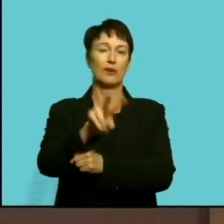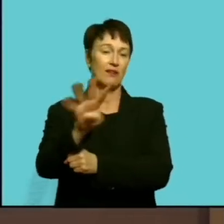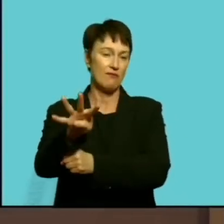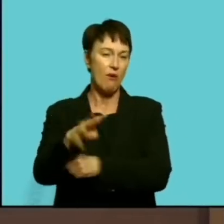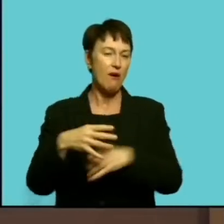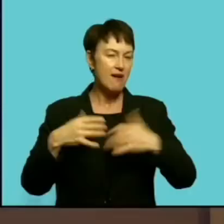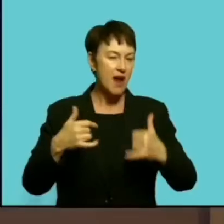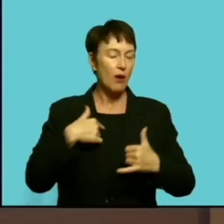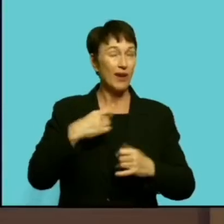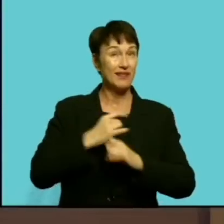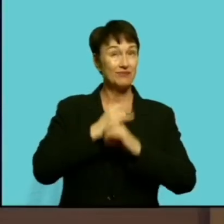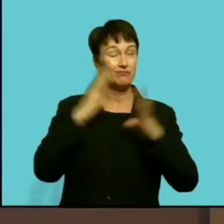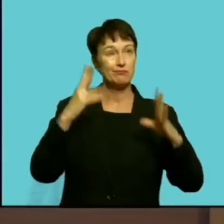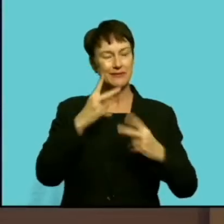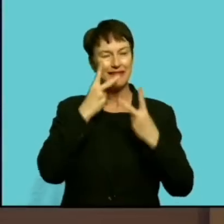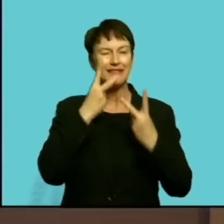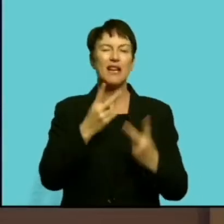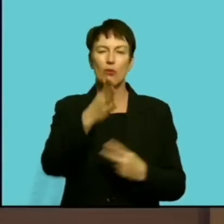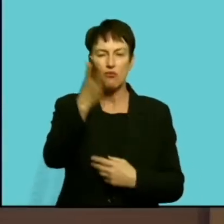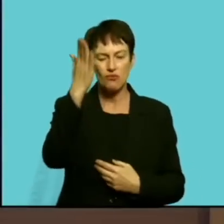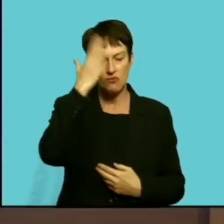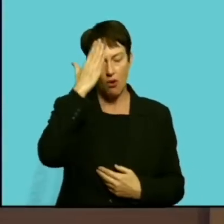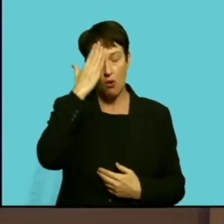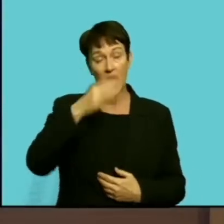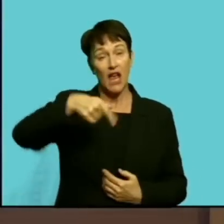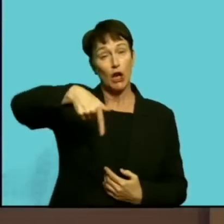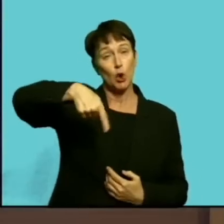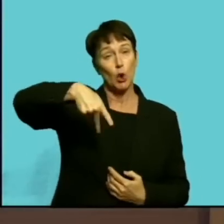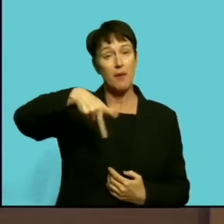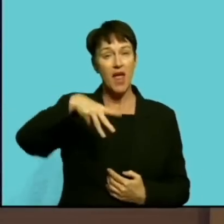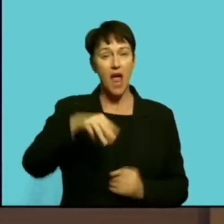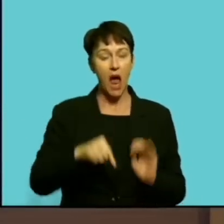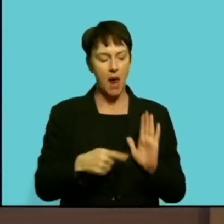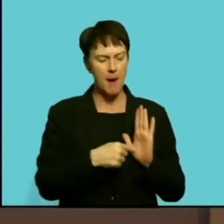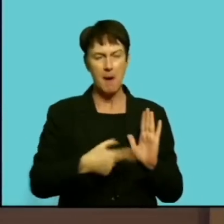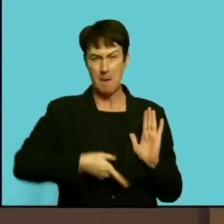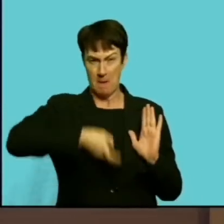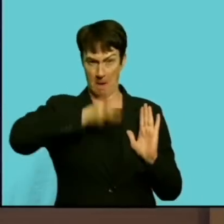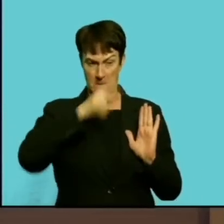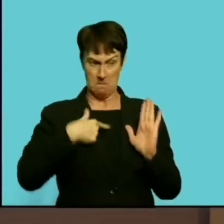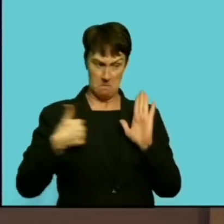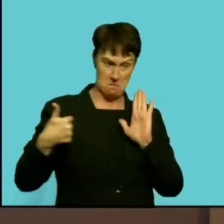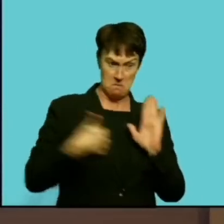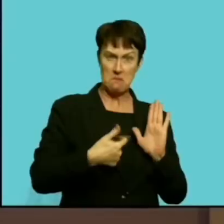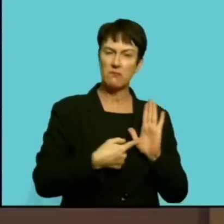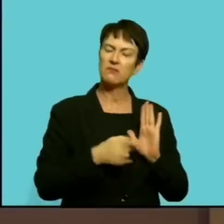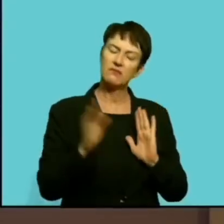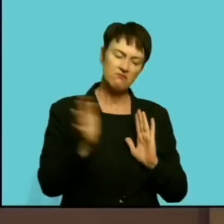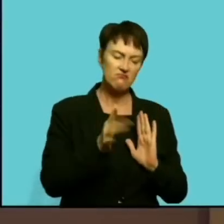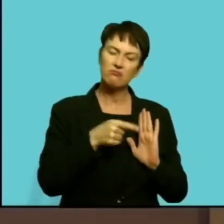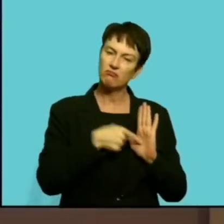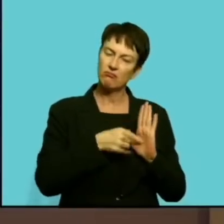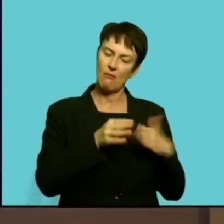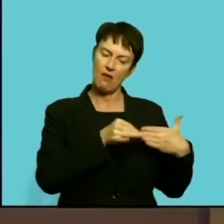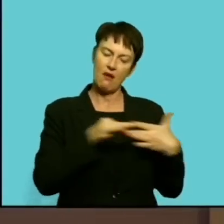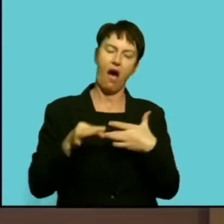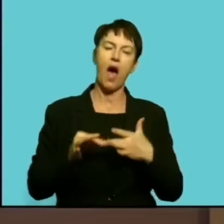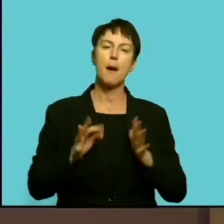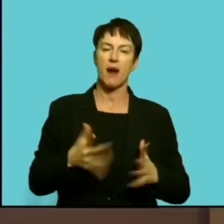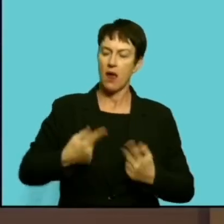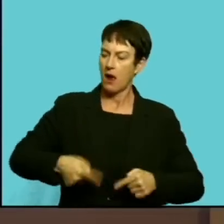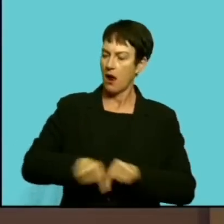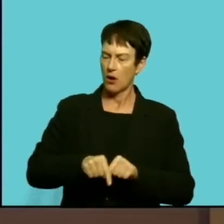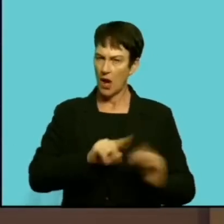quarterly projection model remains a broad policy guide, changing from meeting to meeting in response to new data